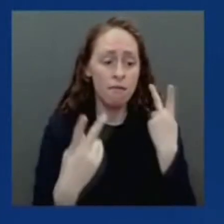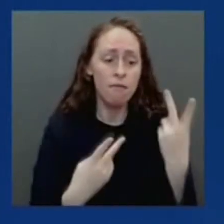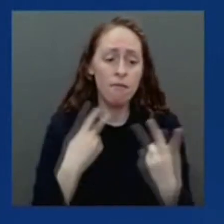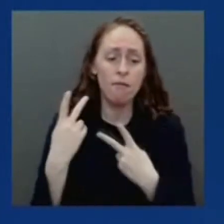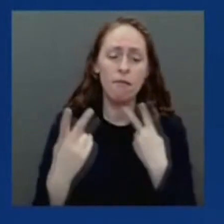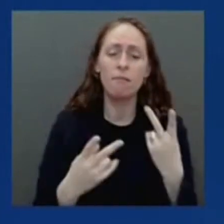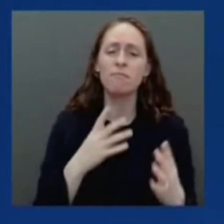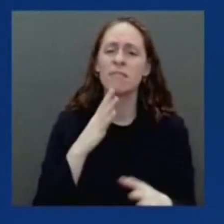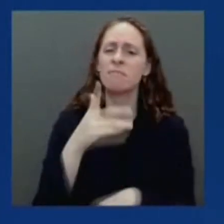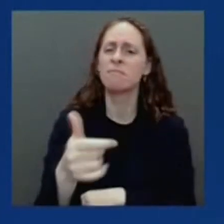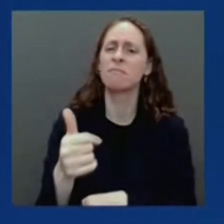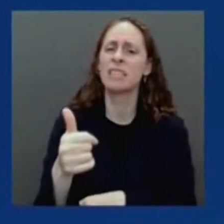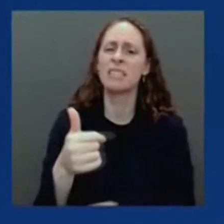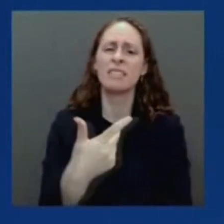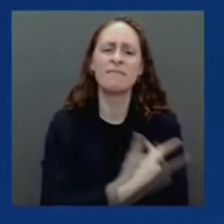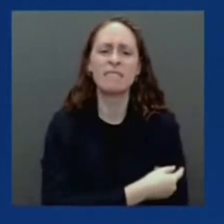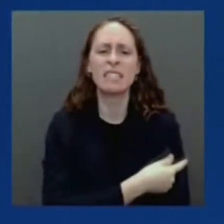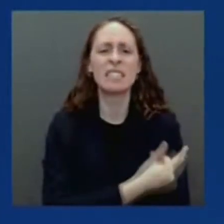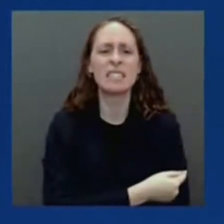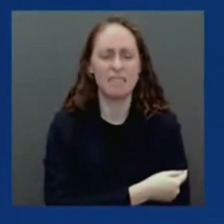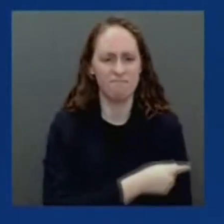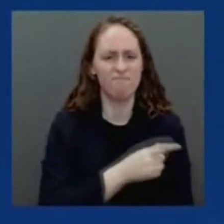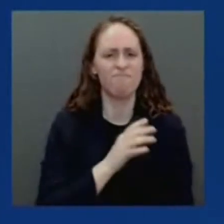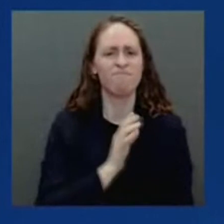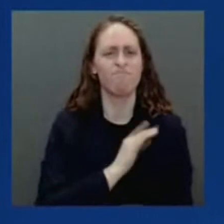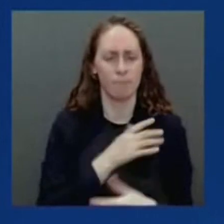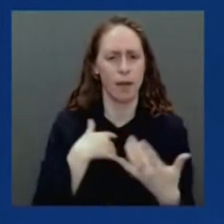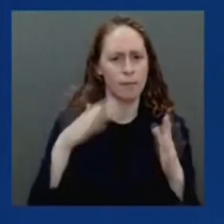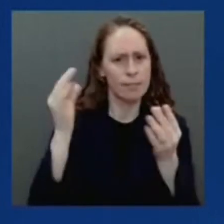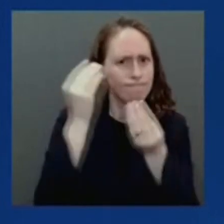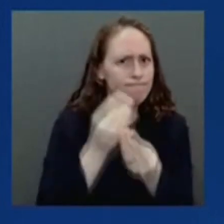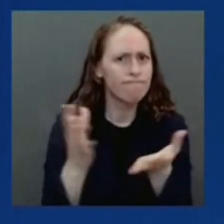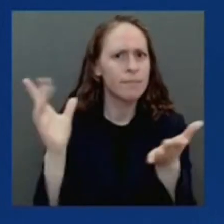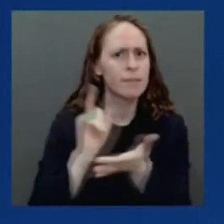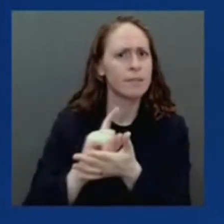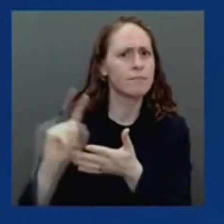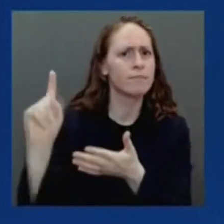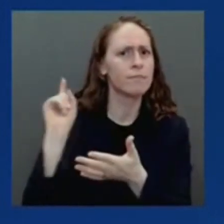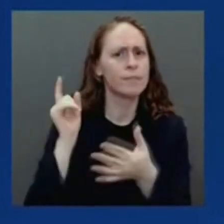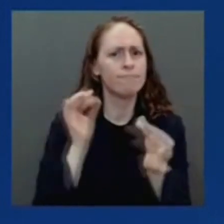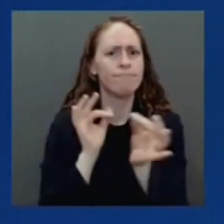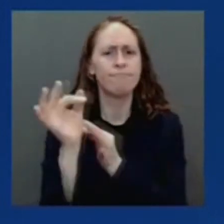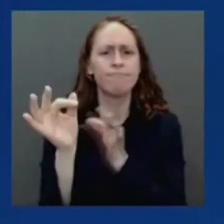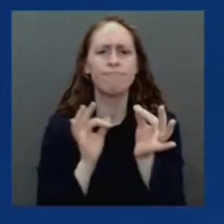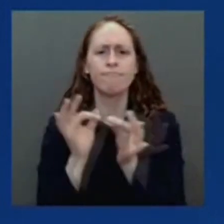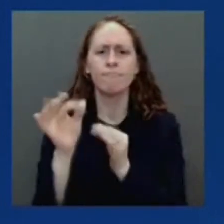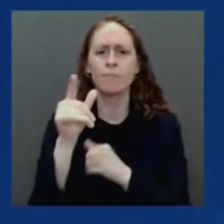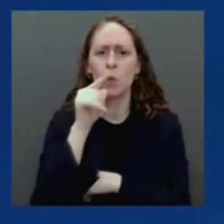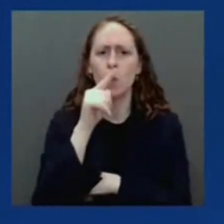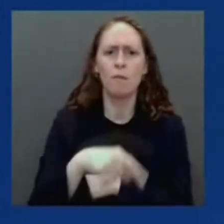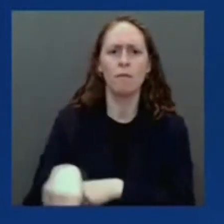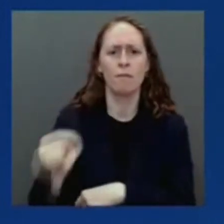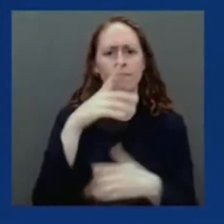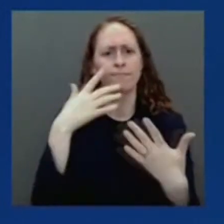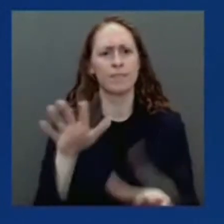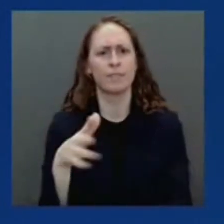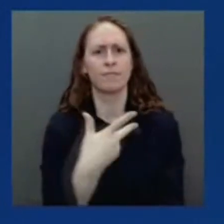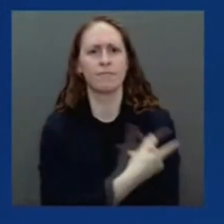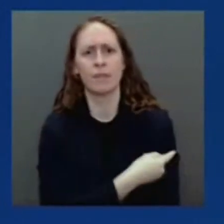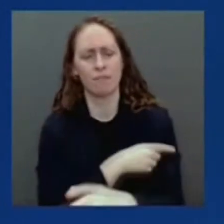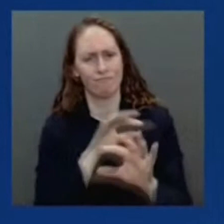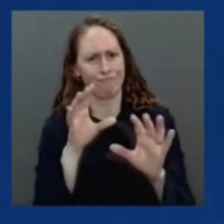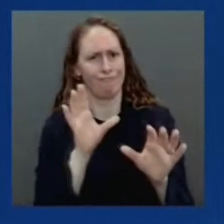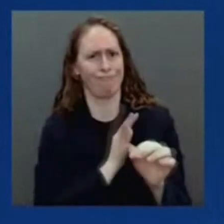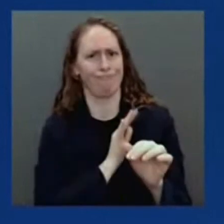studies demonstrating the effectiveness of vaccination, including boosters, on decreasing cases, emergency department visits,